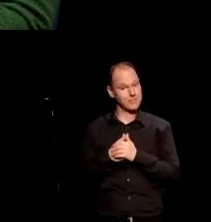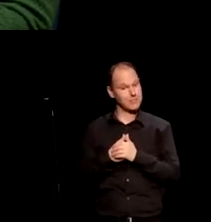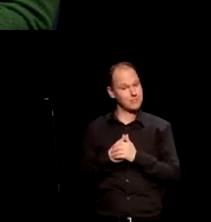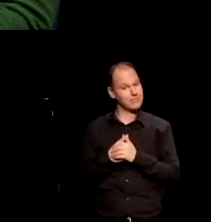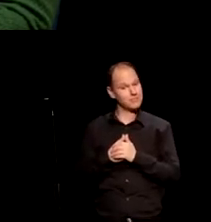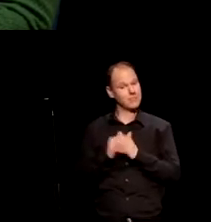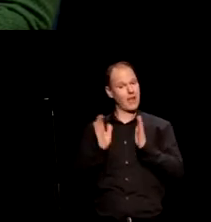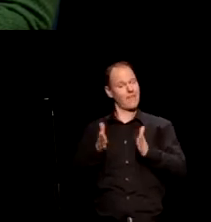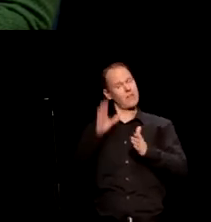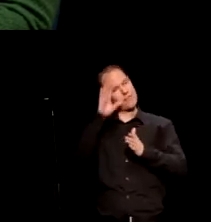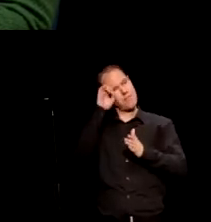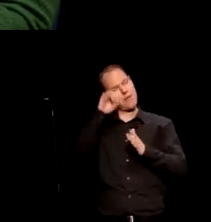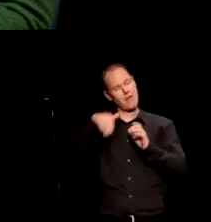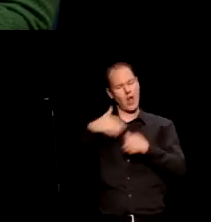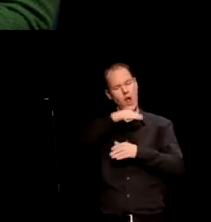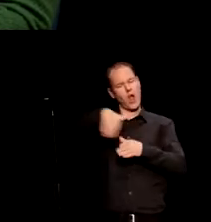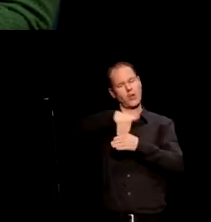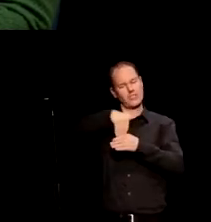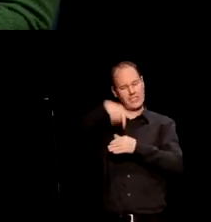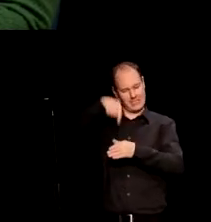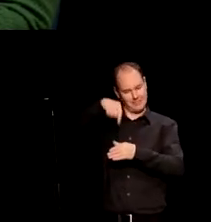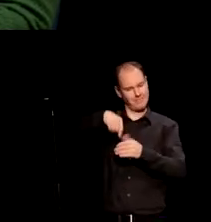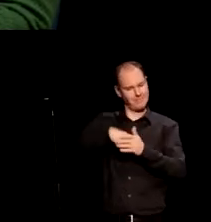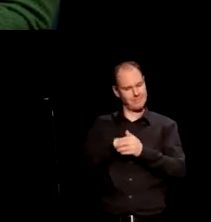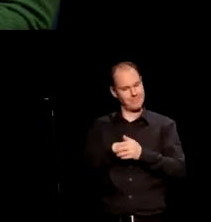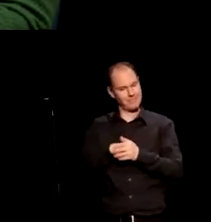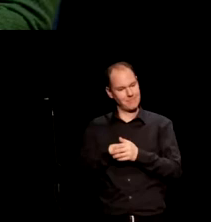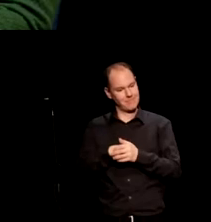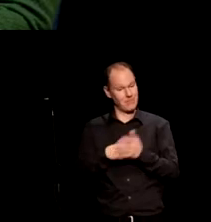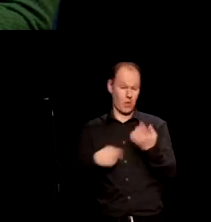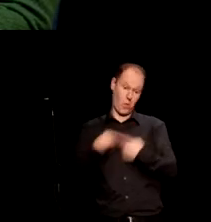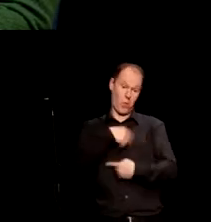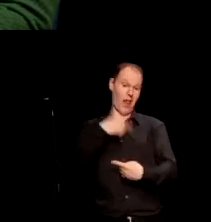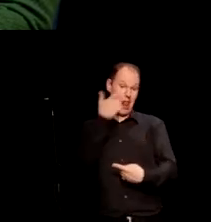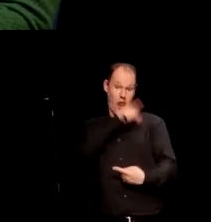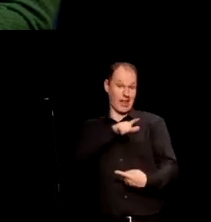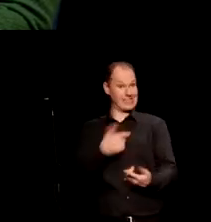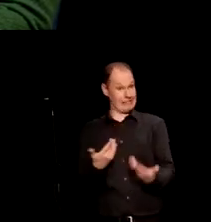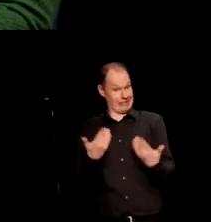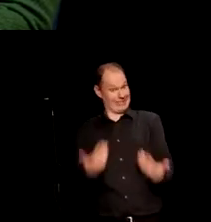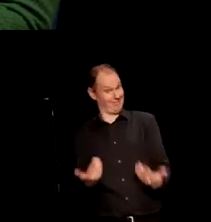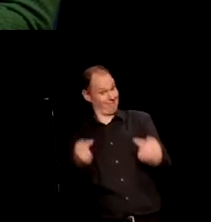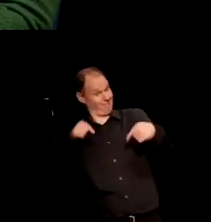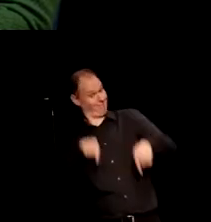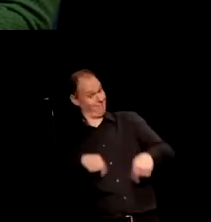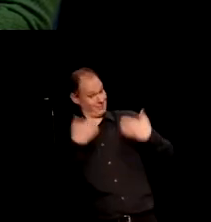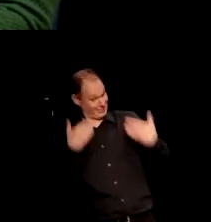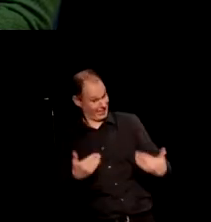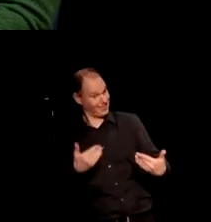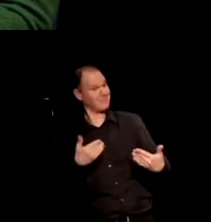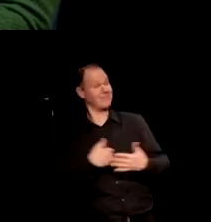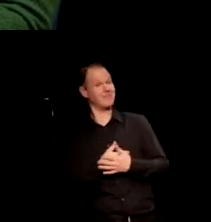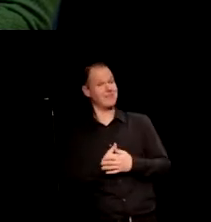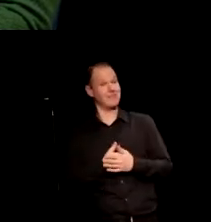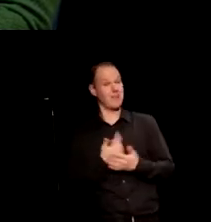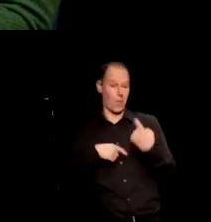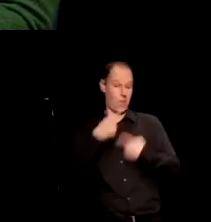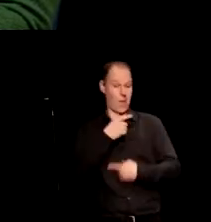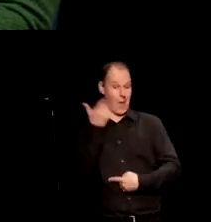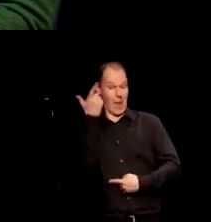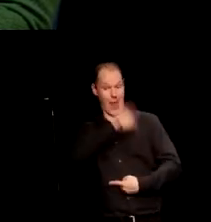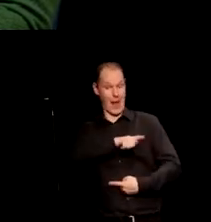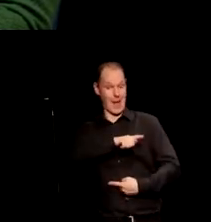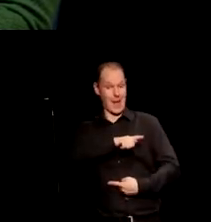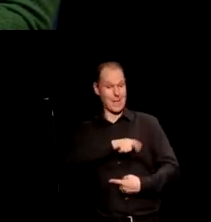the context of what we're finding, then we are the fortunate ones to be here at this point, this moment, this time, to be dealing